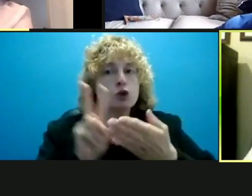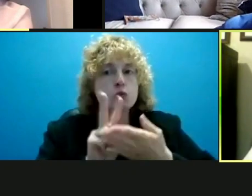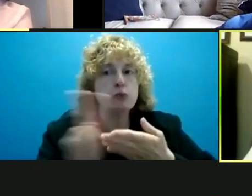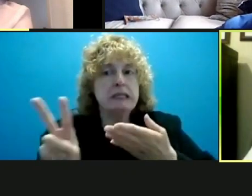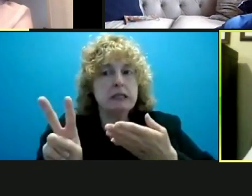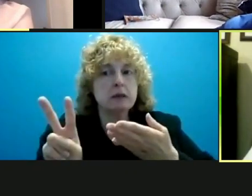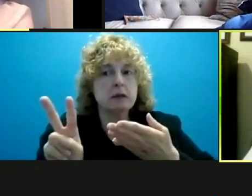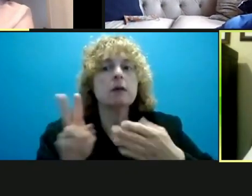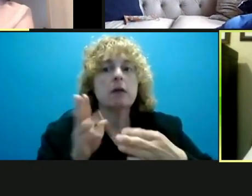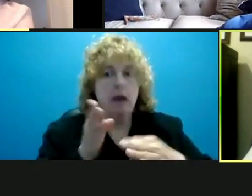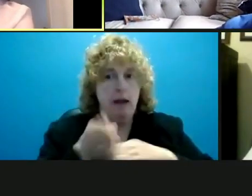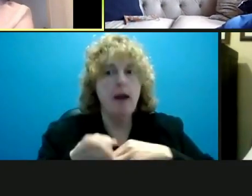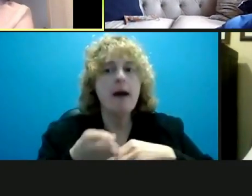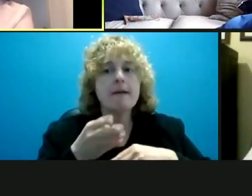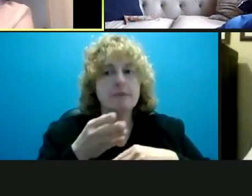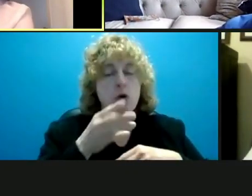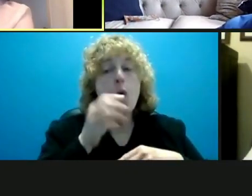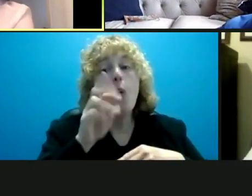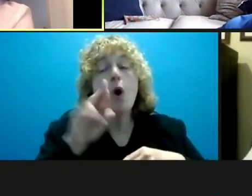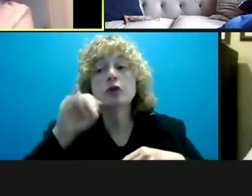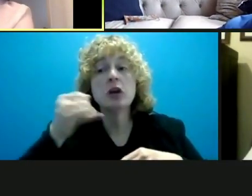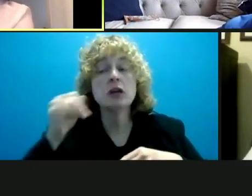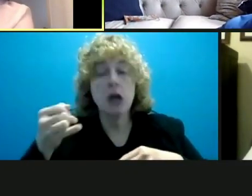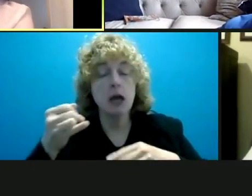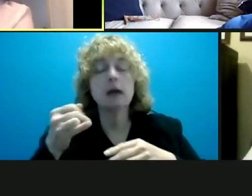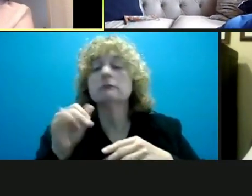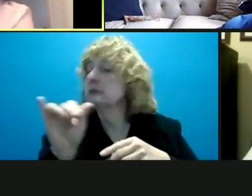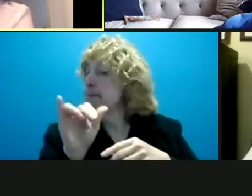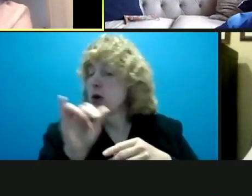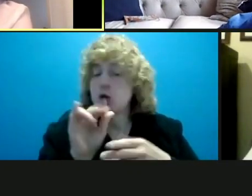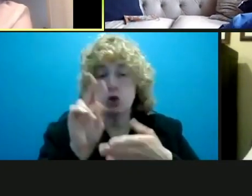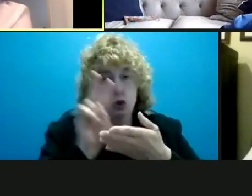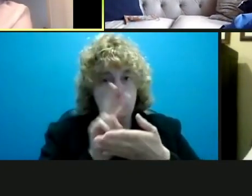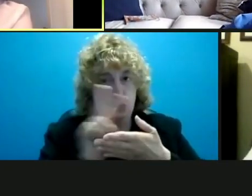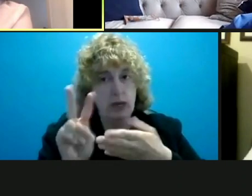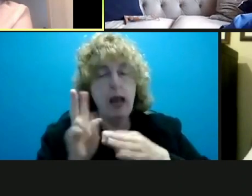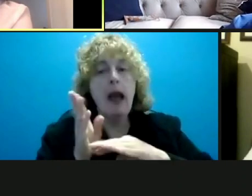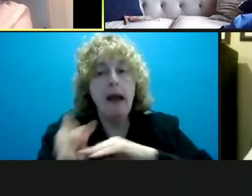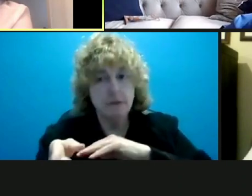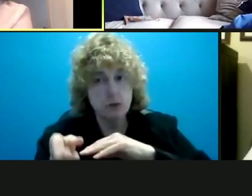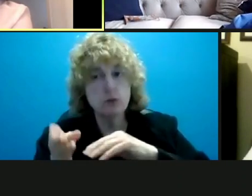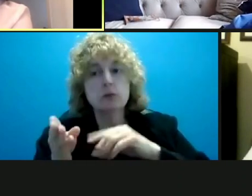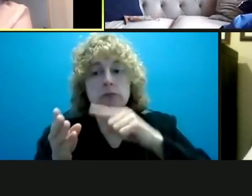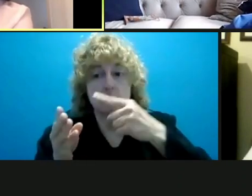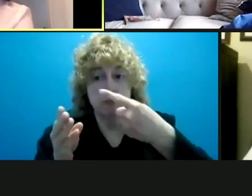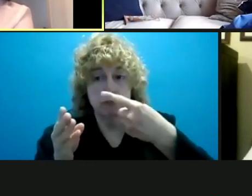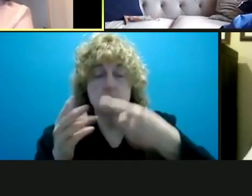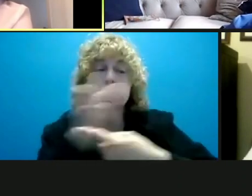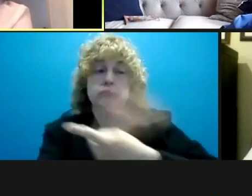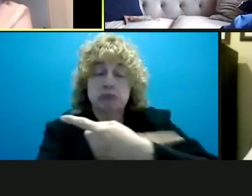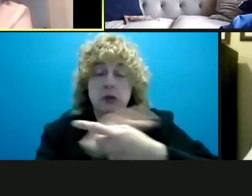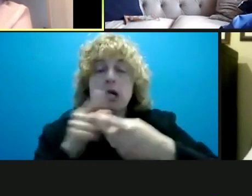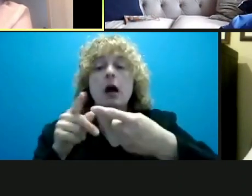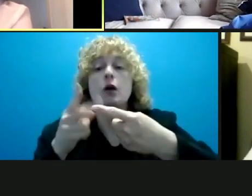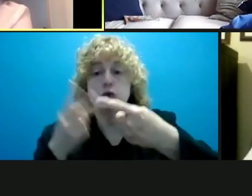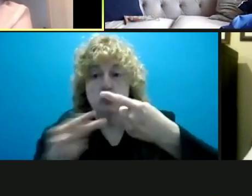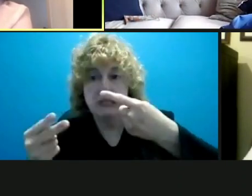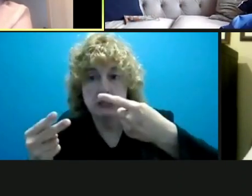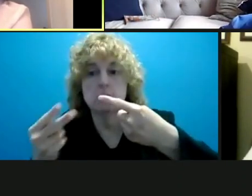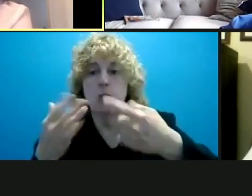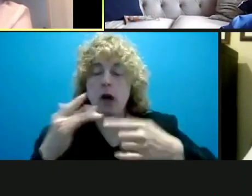J&J vaccine. So even then, like what Dr. Cunningham said for their experience, we have a similar